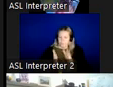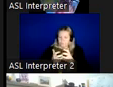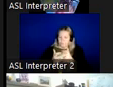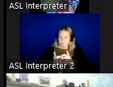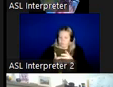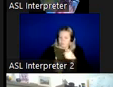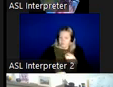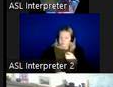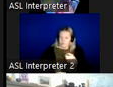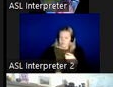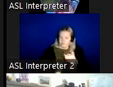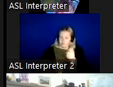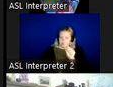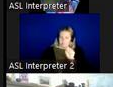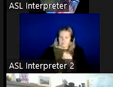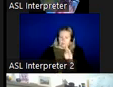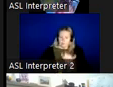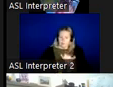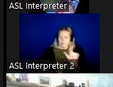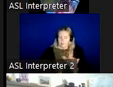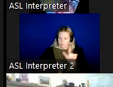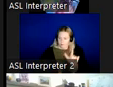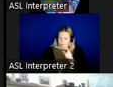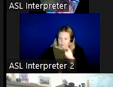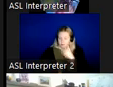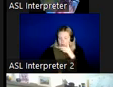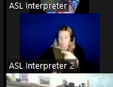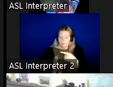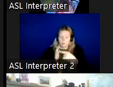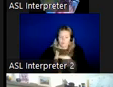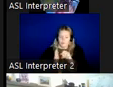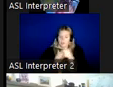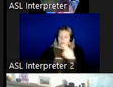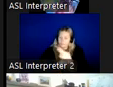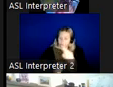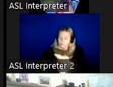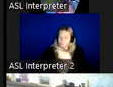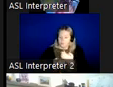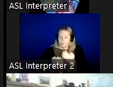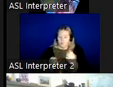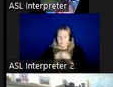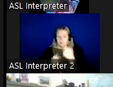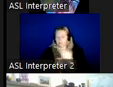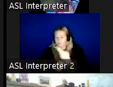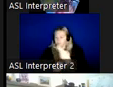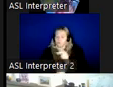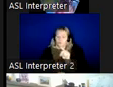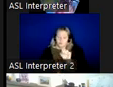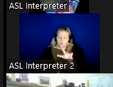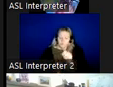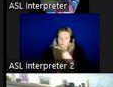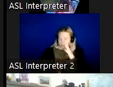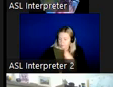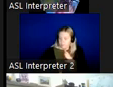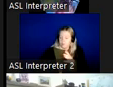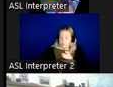South Library. So, we'll show you how to use our resources, use our tools. And they can also